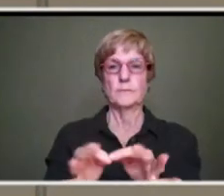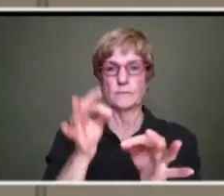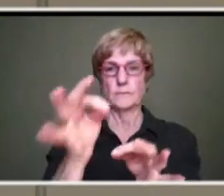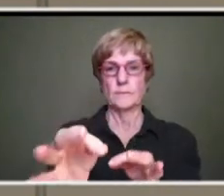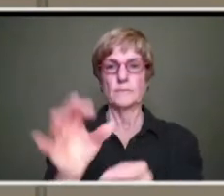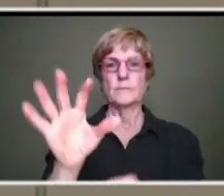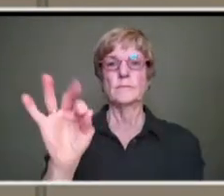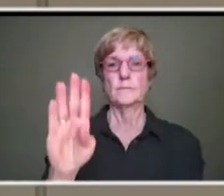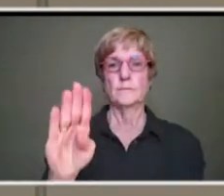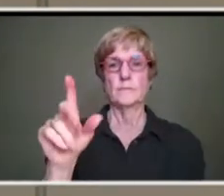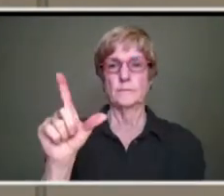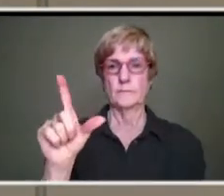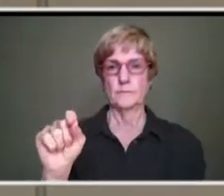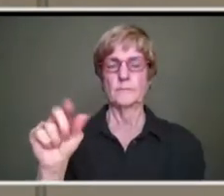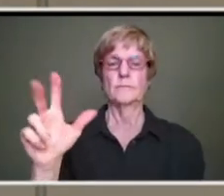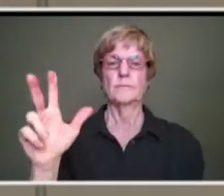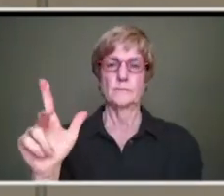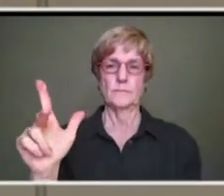20th 2023